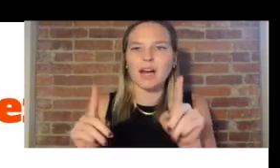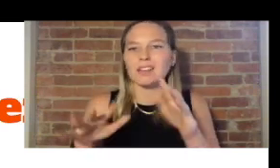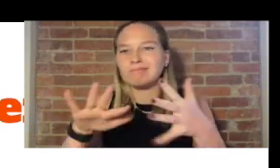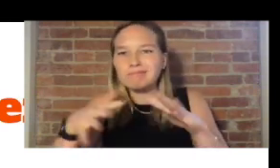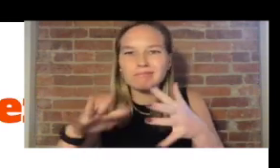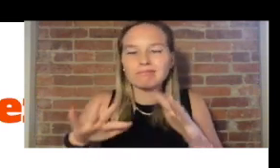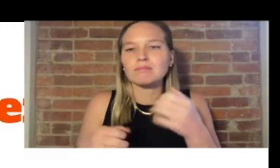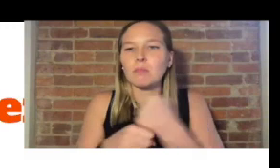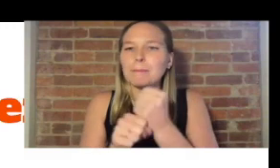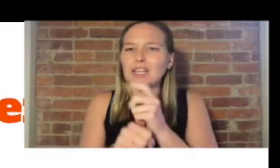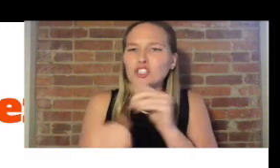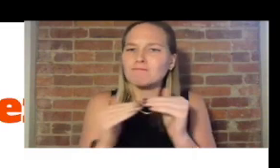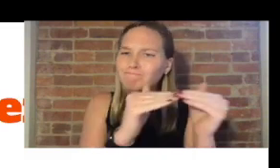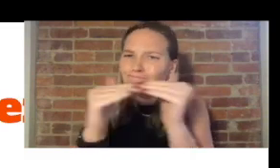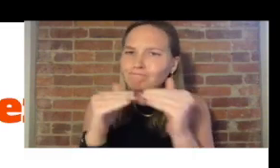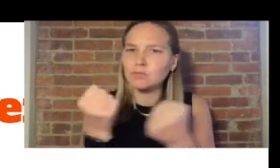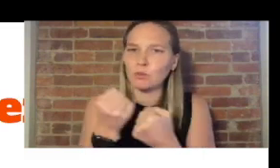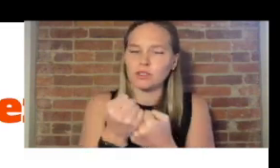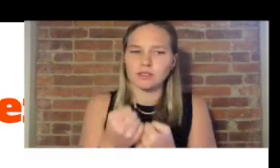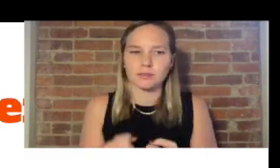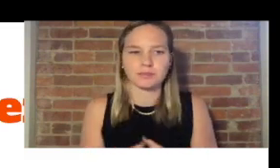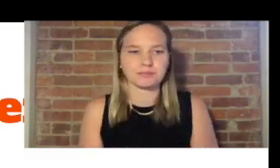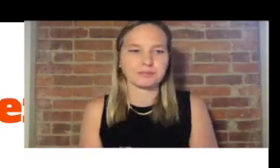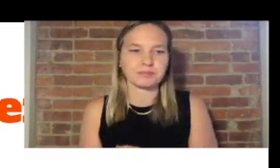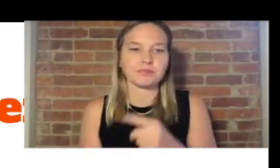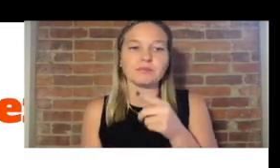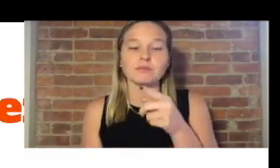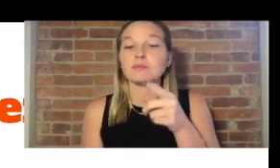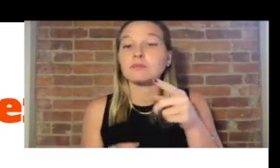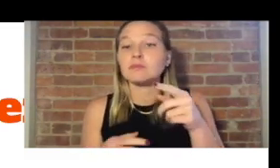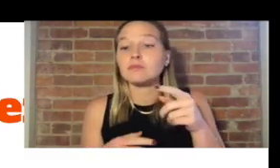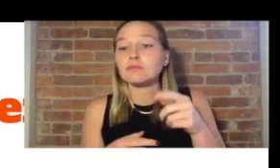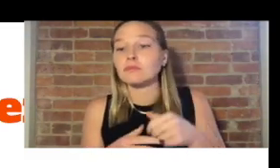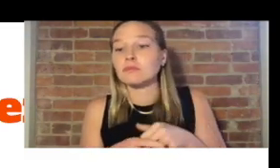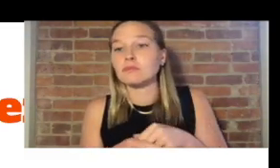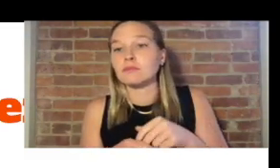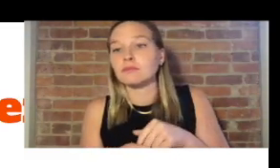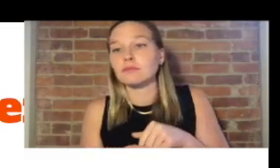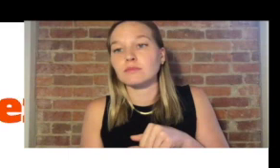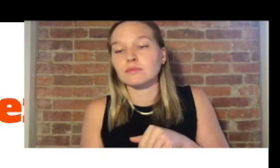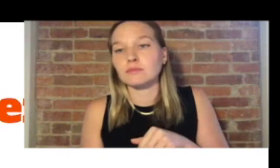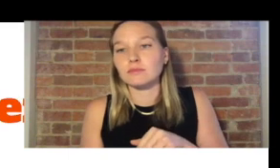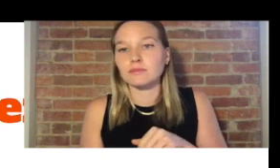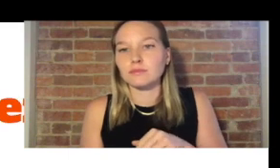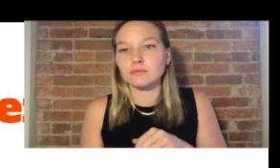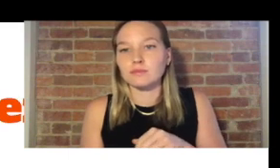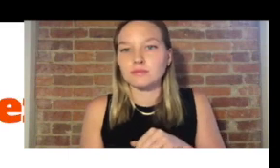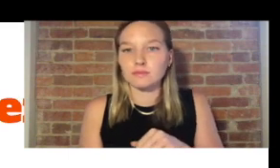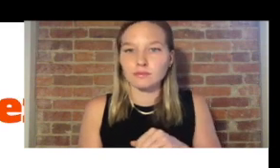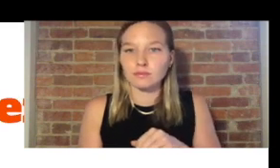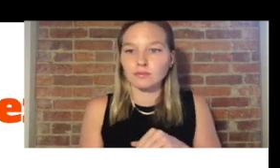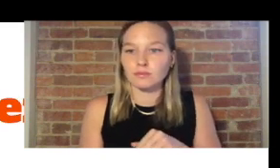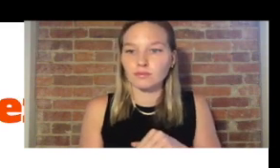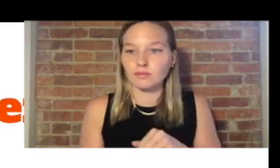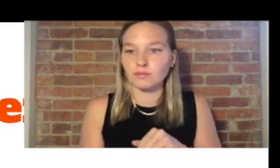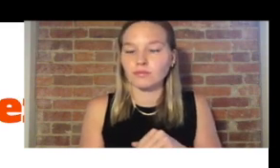Whether that be, captions that have been professionally created or the YouTube auto captions, which may or may